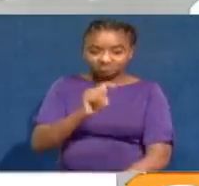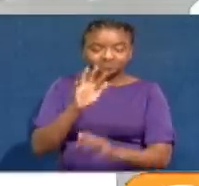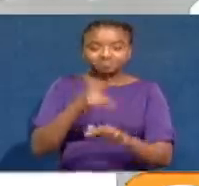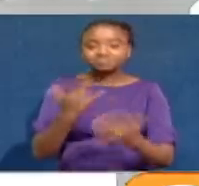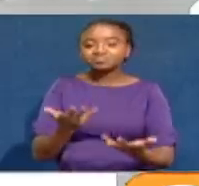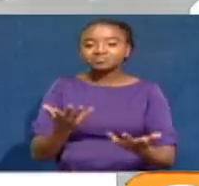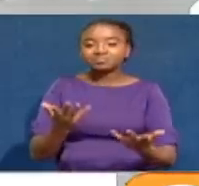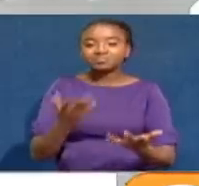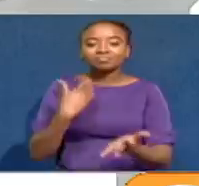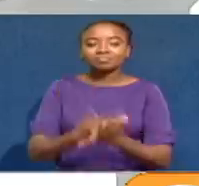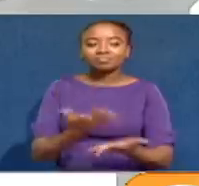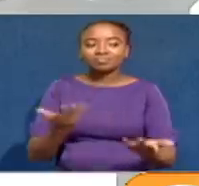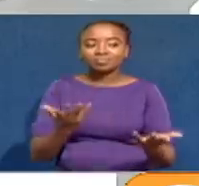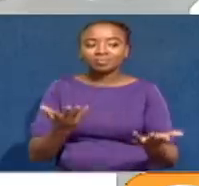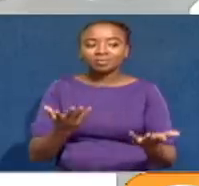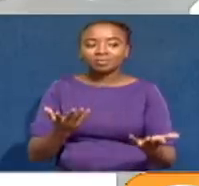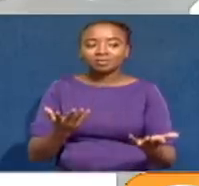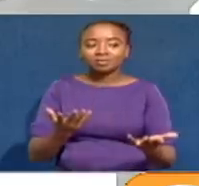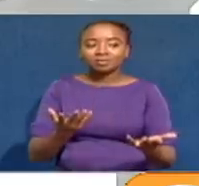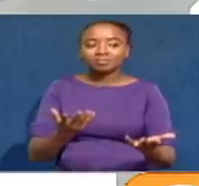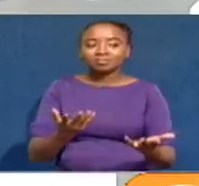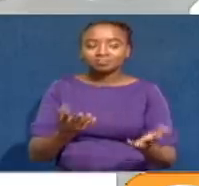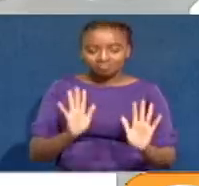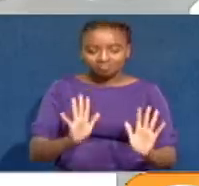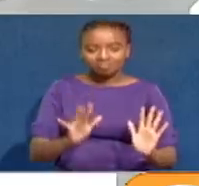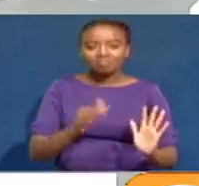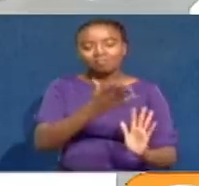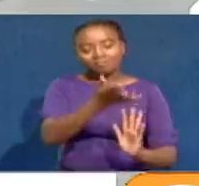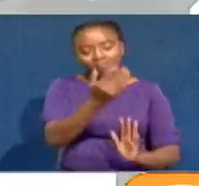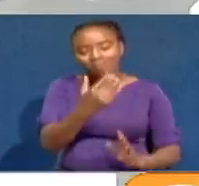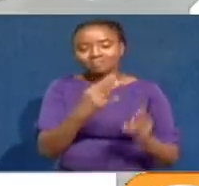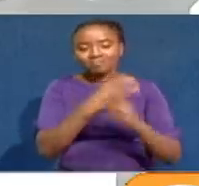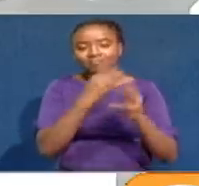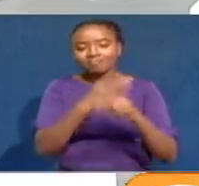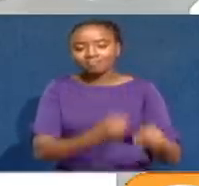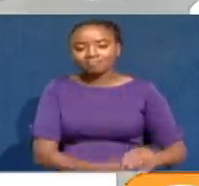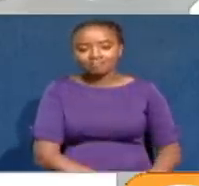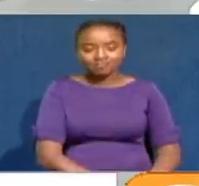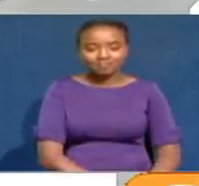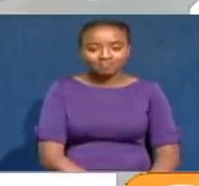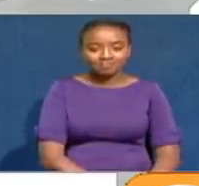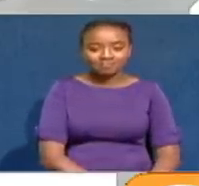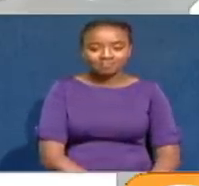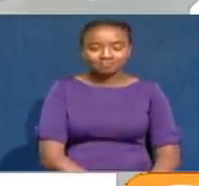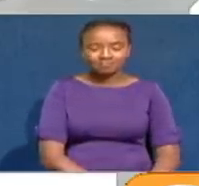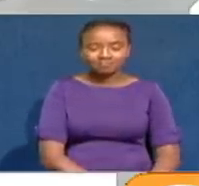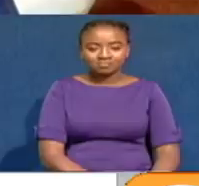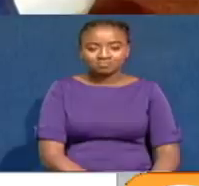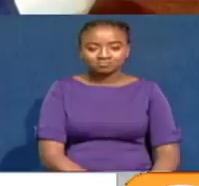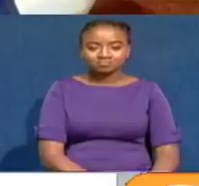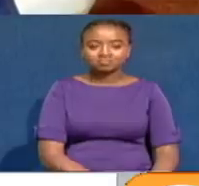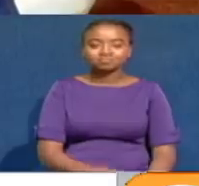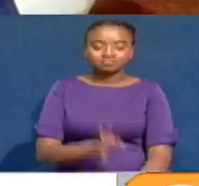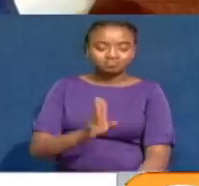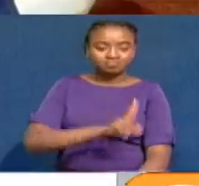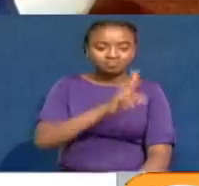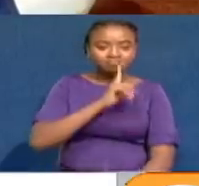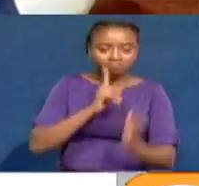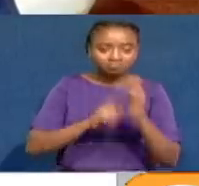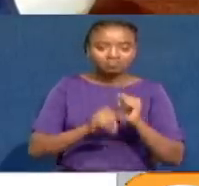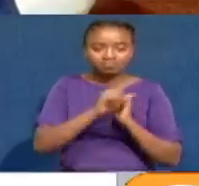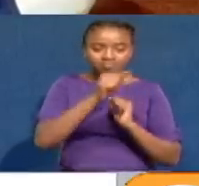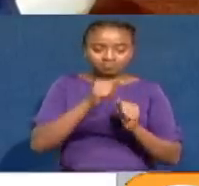government? I thought parliament put a ceiling. Okay, give me the math. The president talked about the tarmac roads that have been done